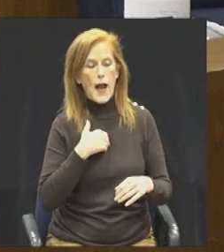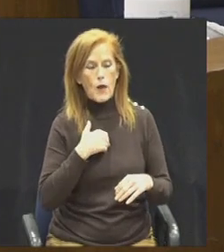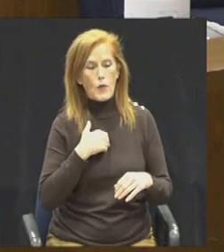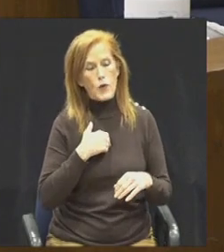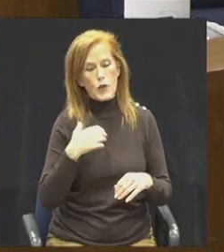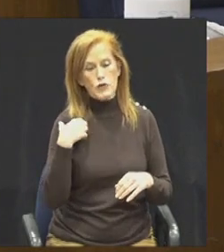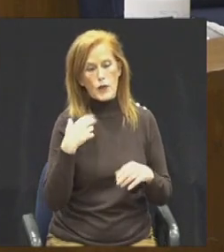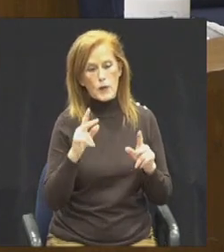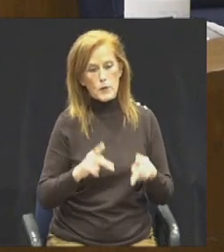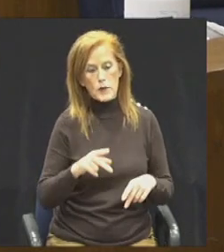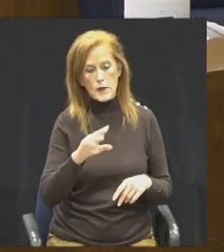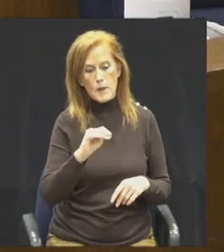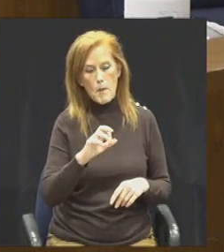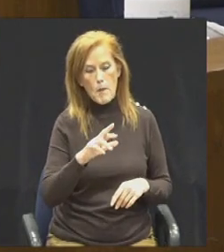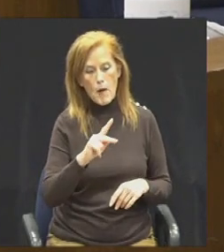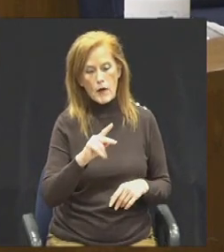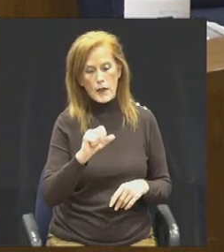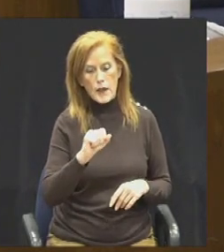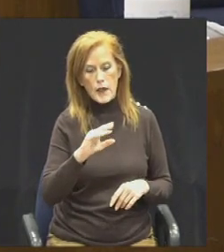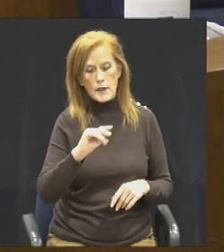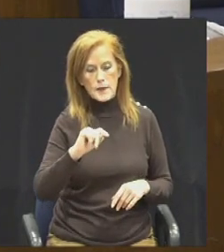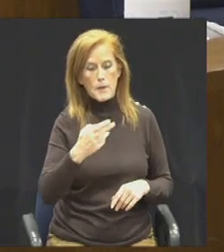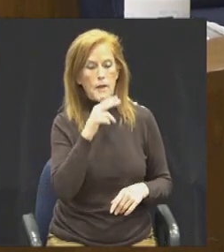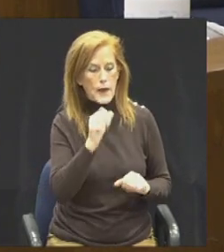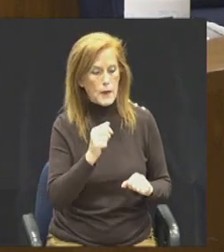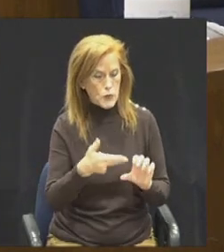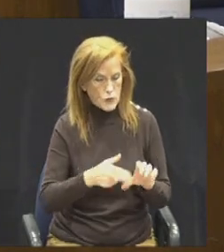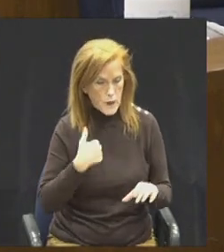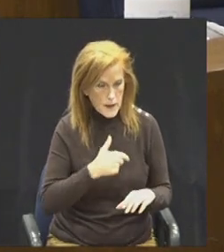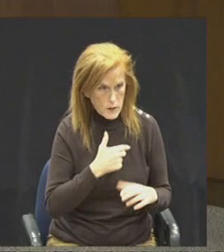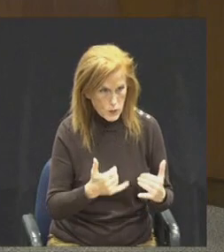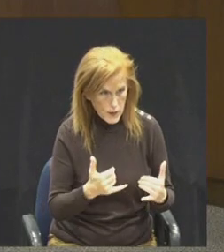chair, Mark Smith, who is unable to join us today.